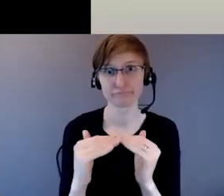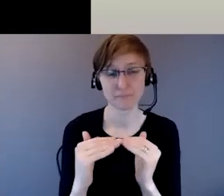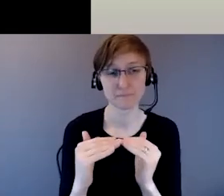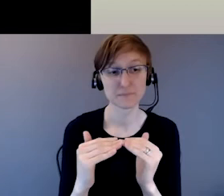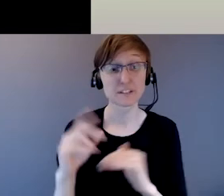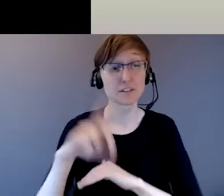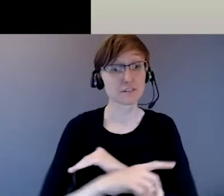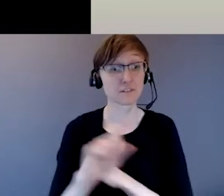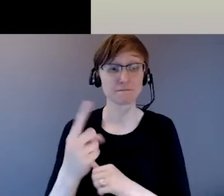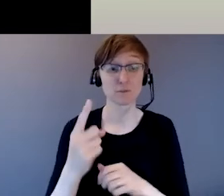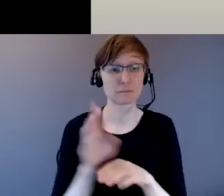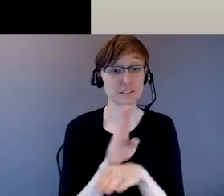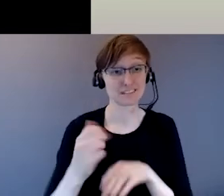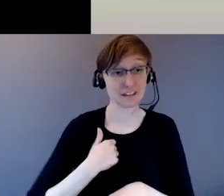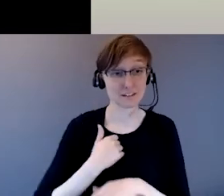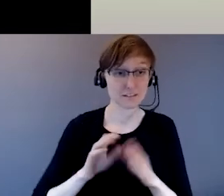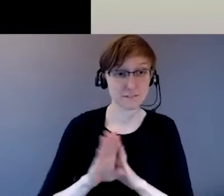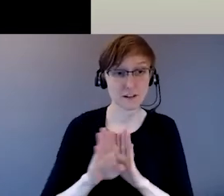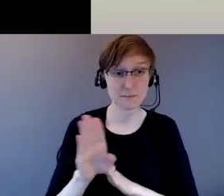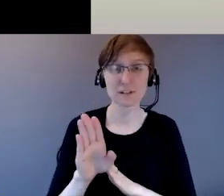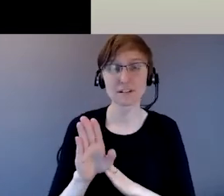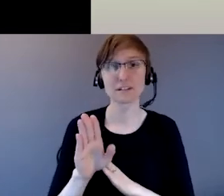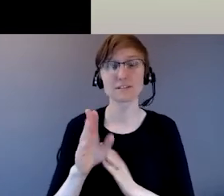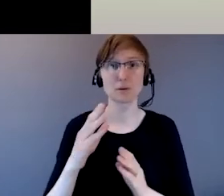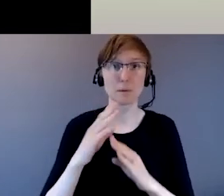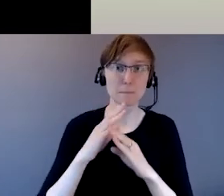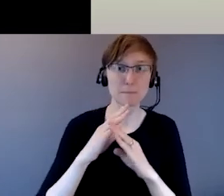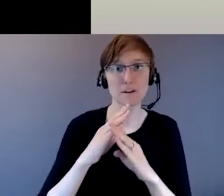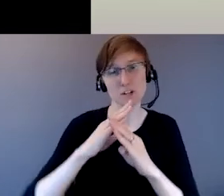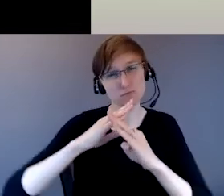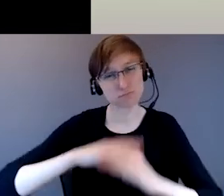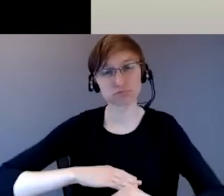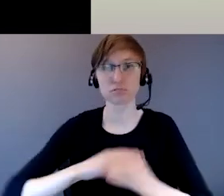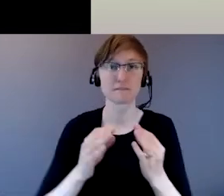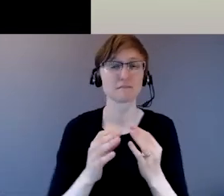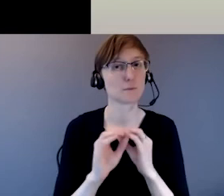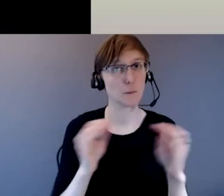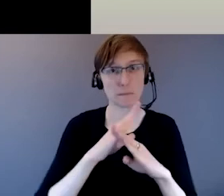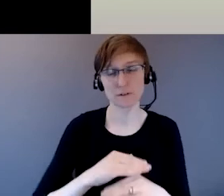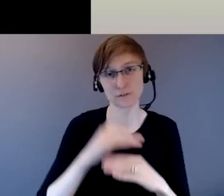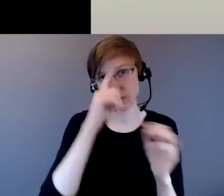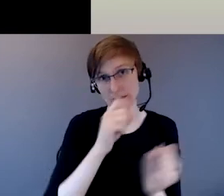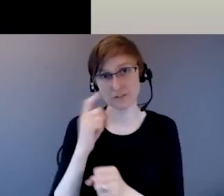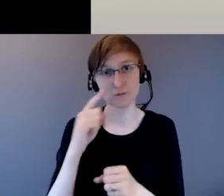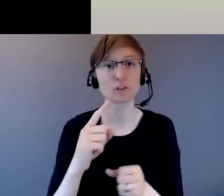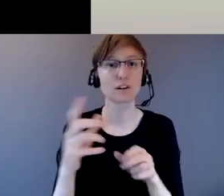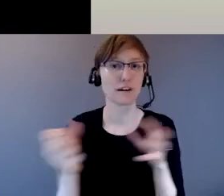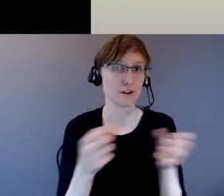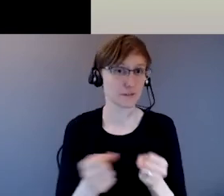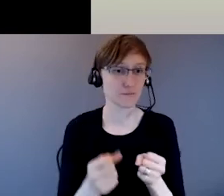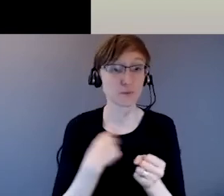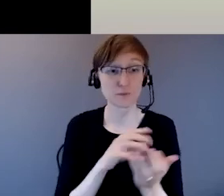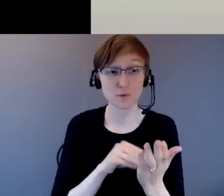implement a barrier-free hiring strategy for people with disabilities. We've learned firsthand how critical perspective, diversity of